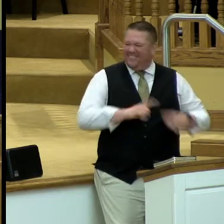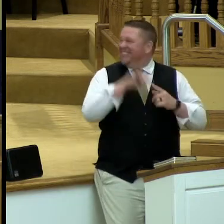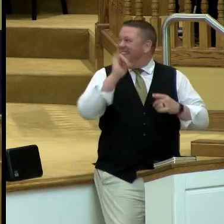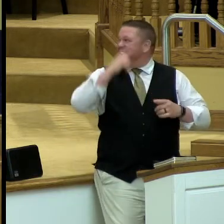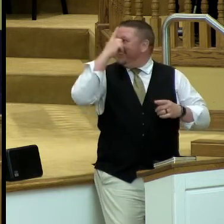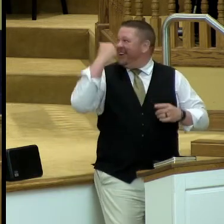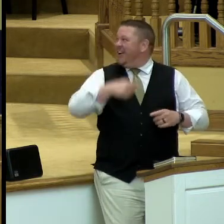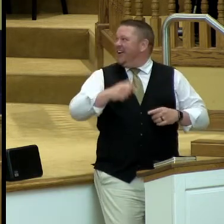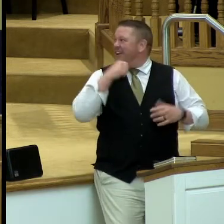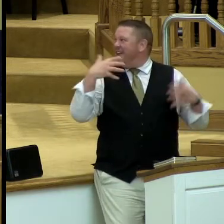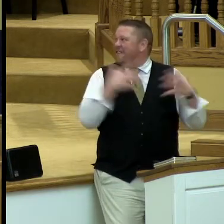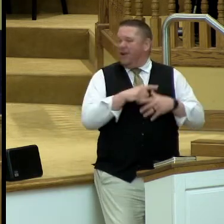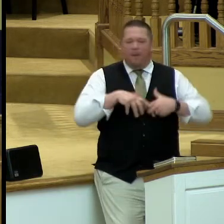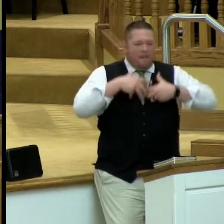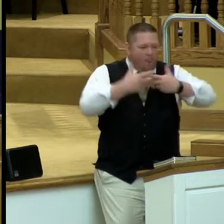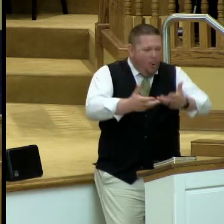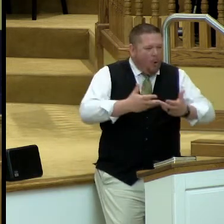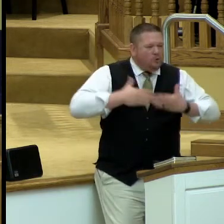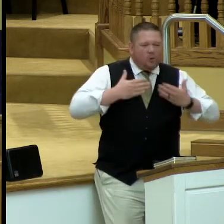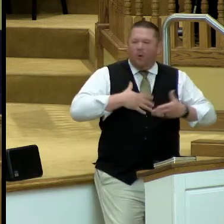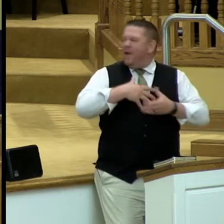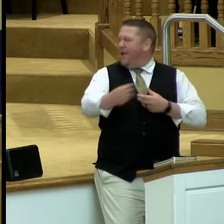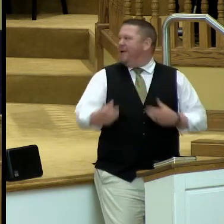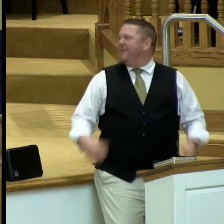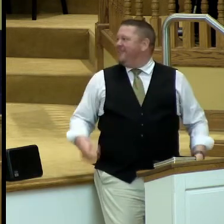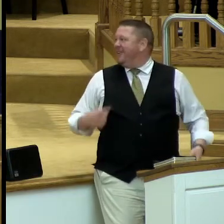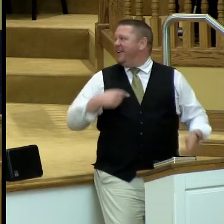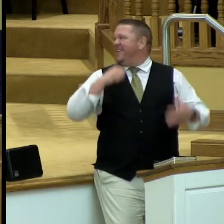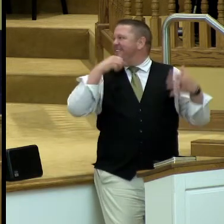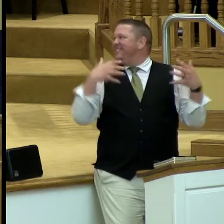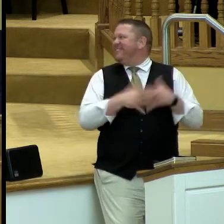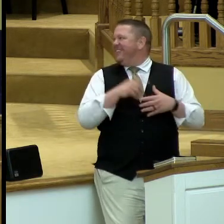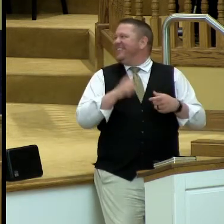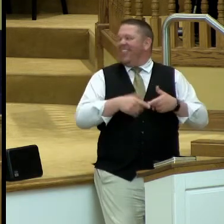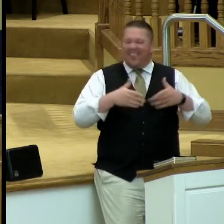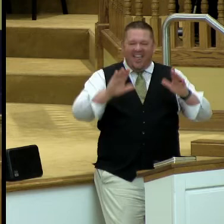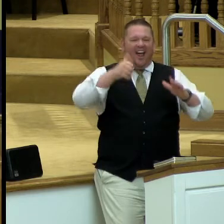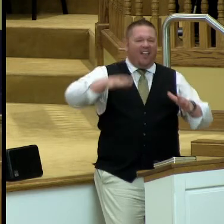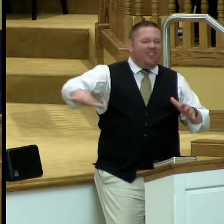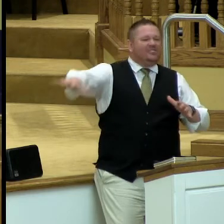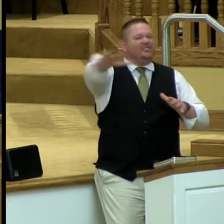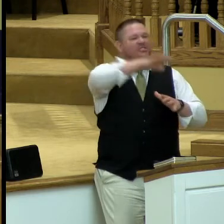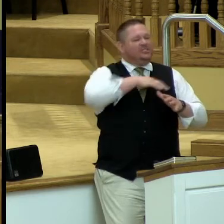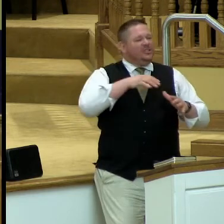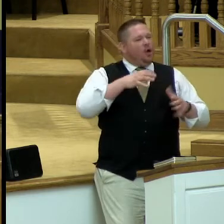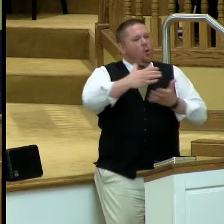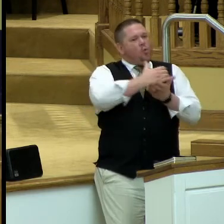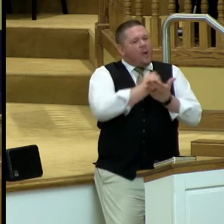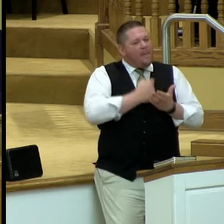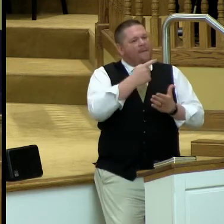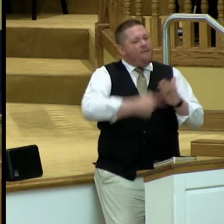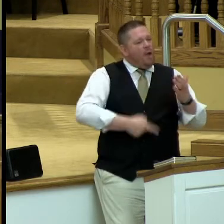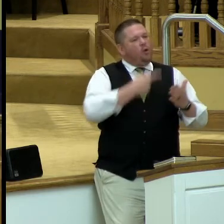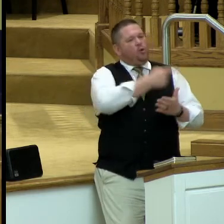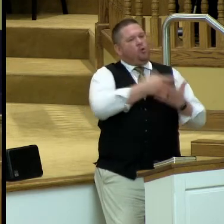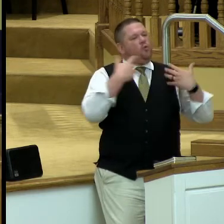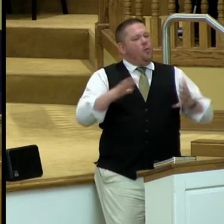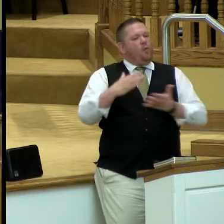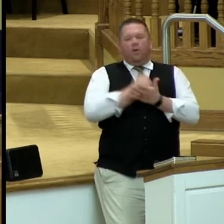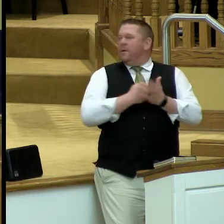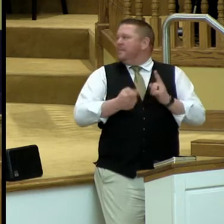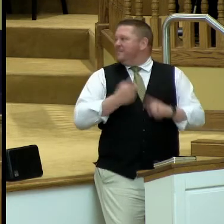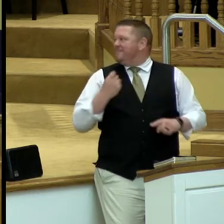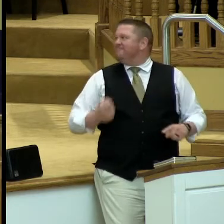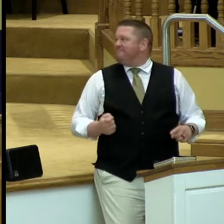But that's because you're not afraid to pour joy out. You're not afraid to let others reap from what you've